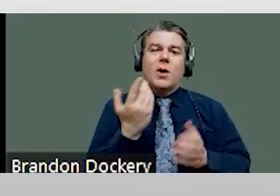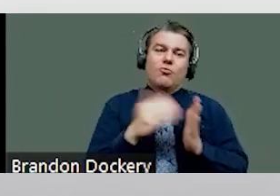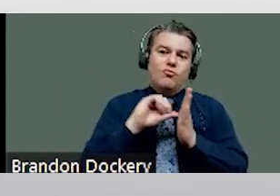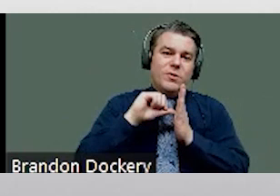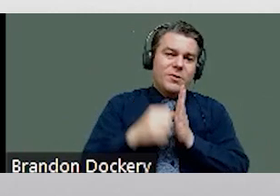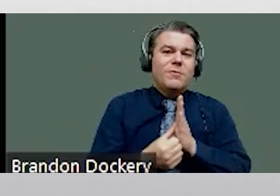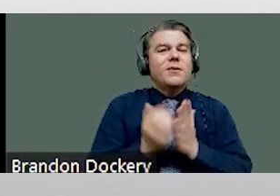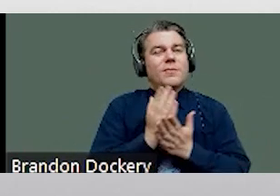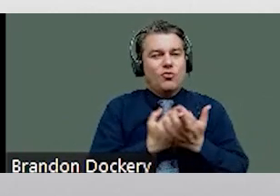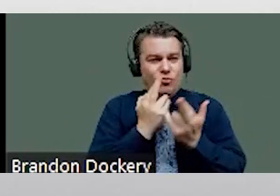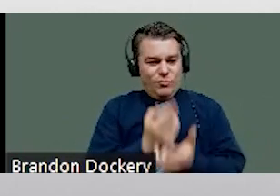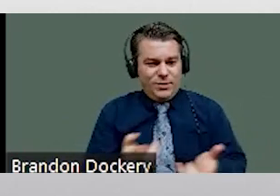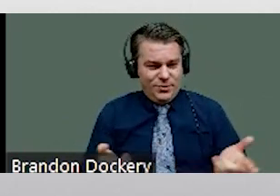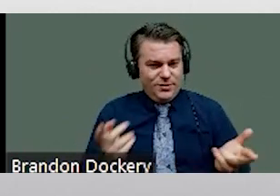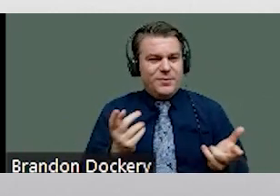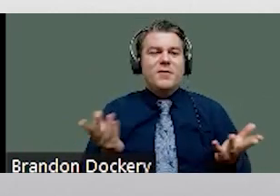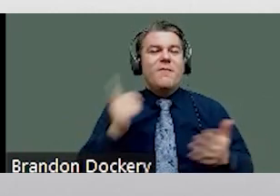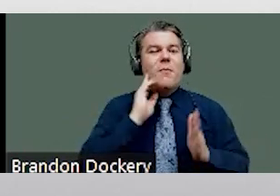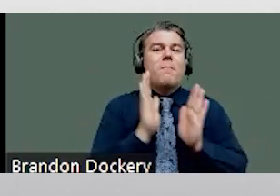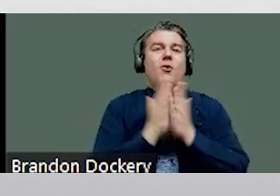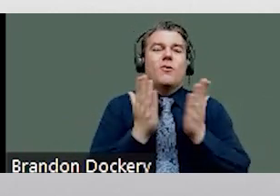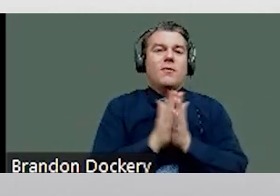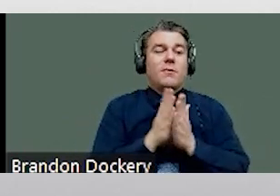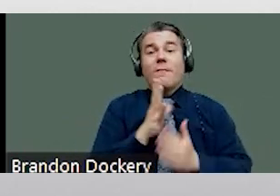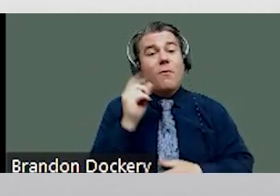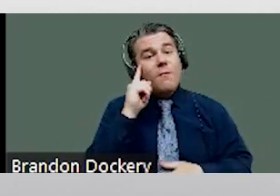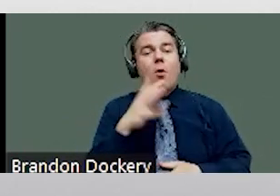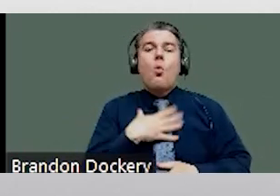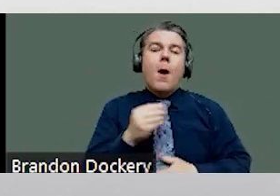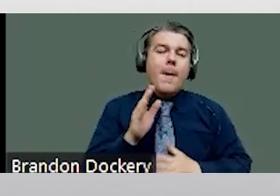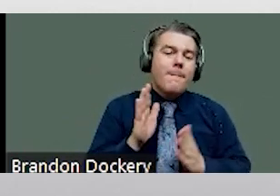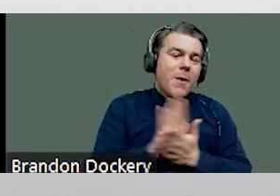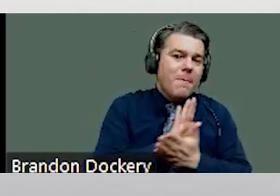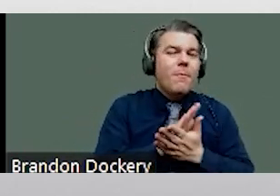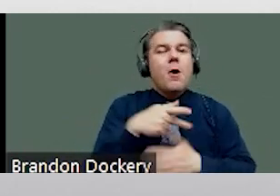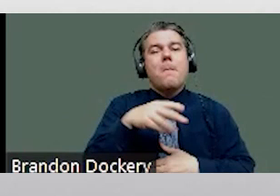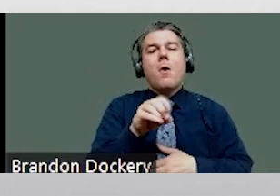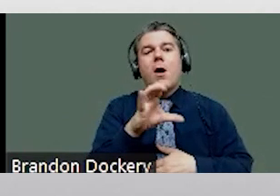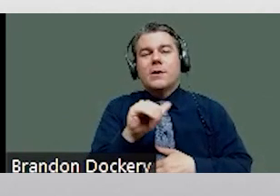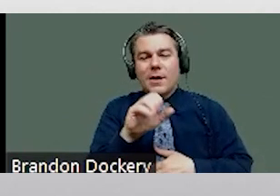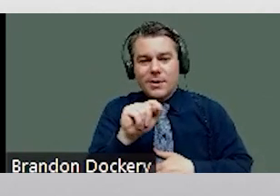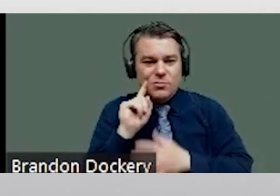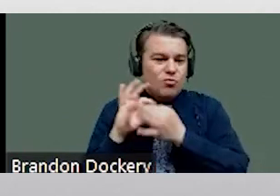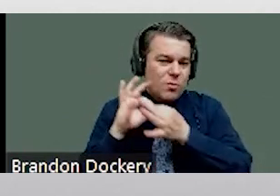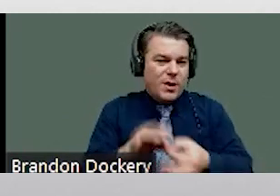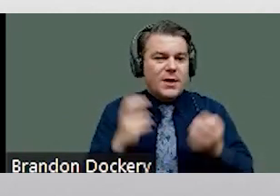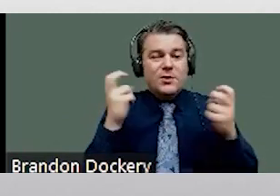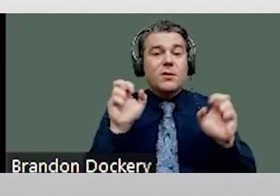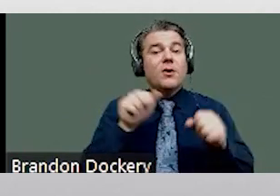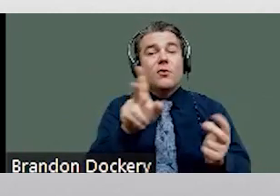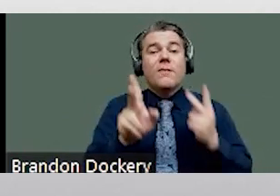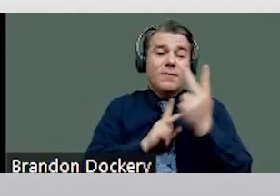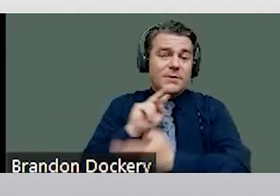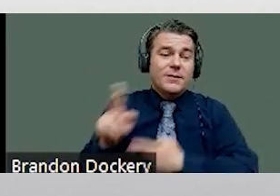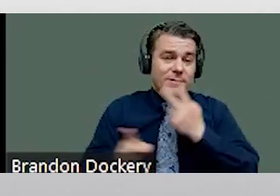we reiterate some resources here for the book and for white papers and podcasts related to this issue.